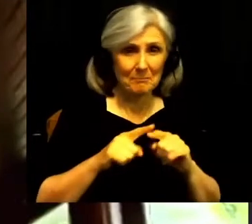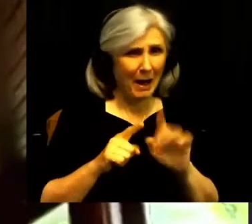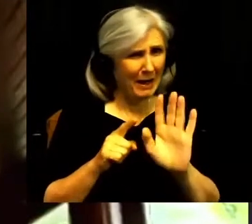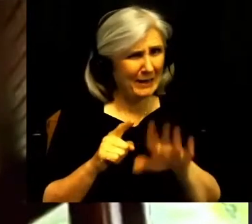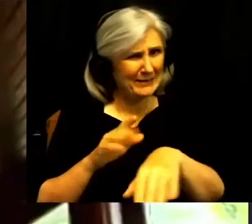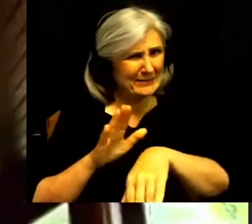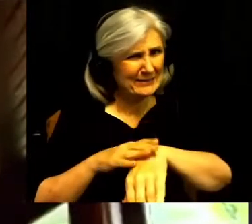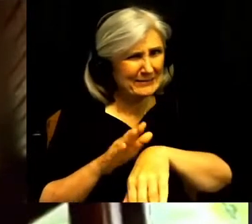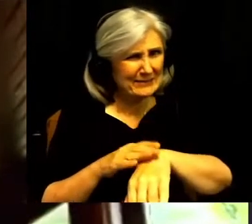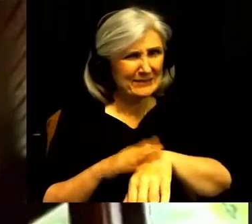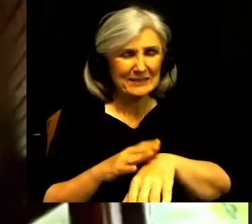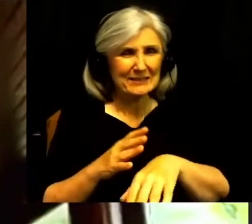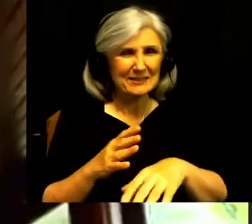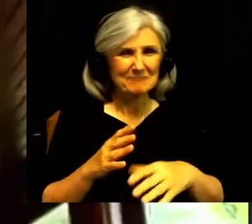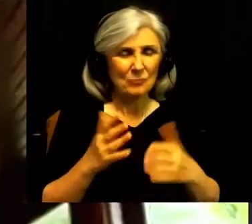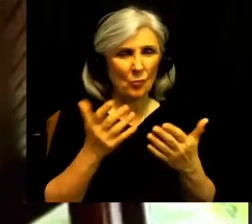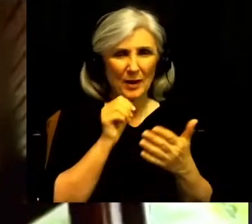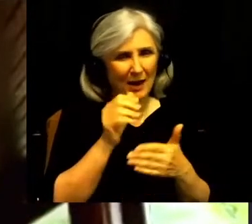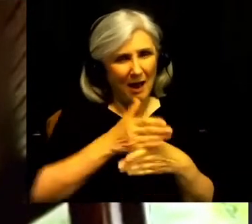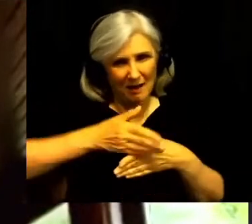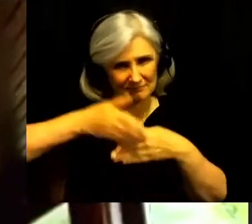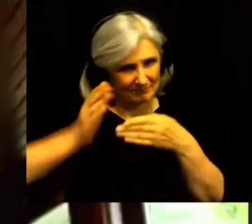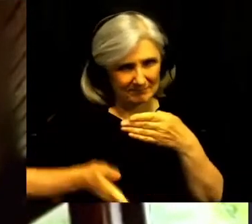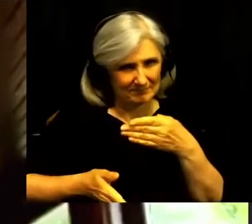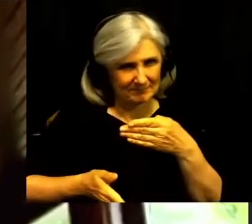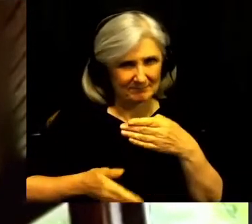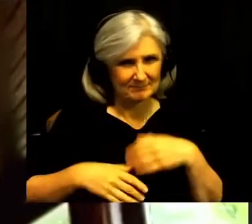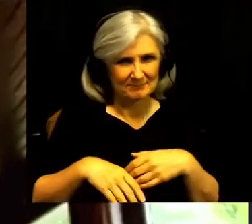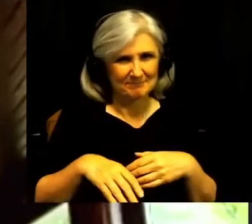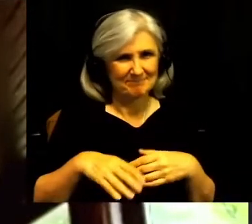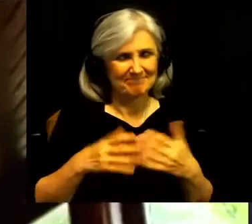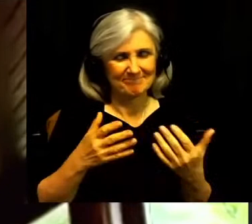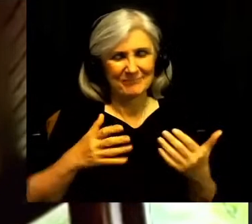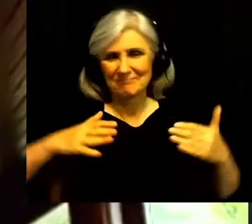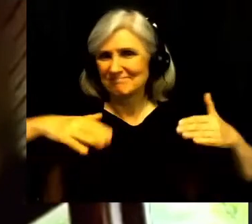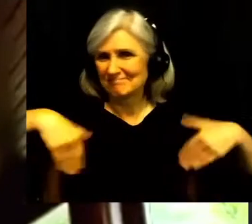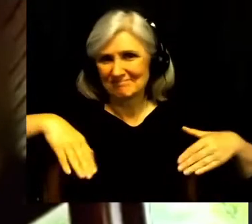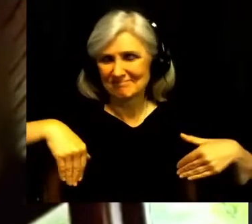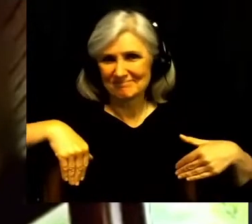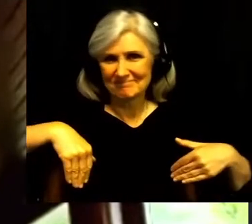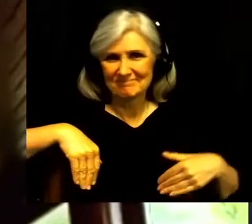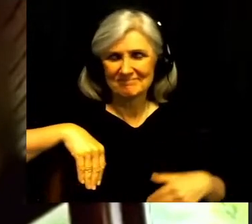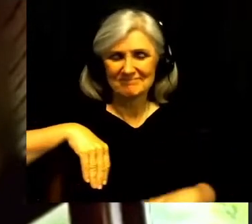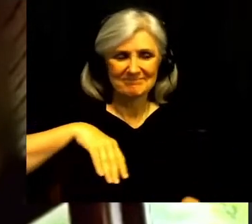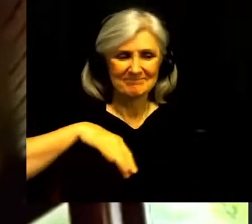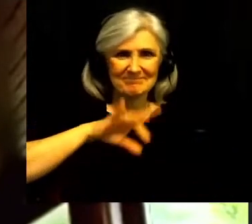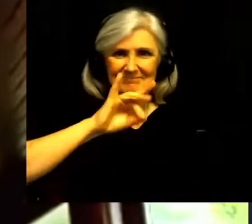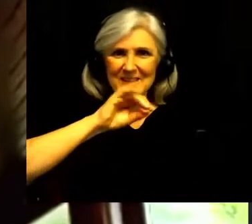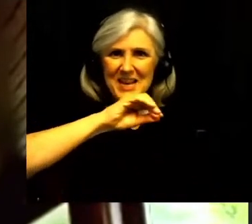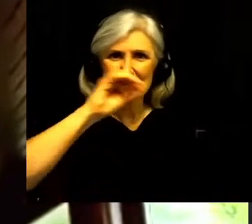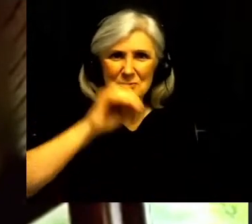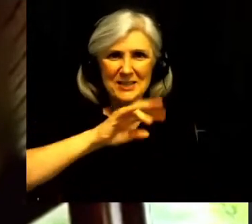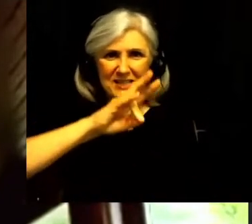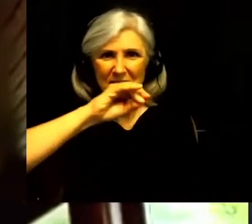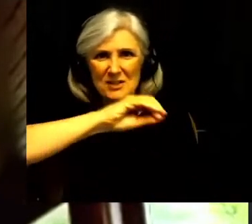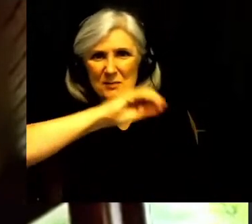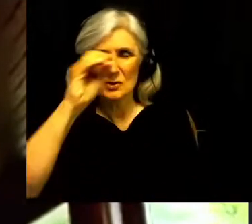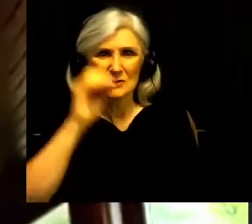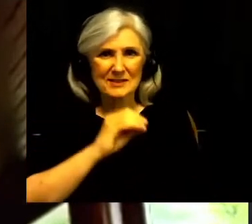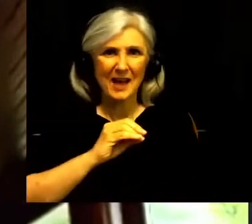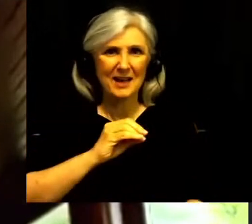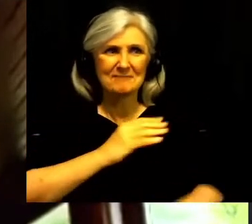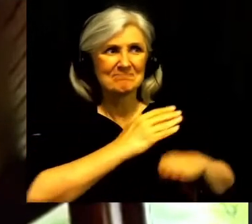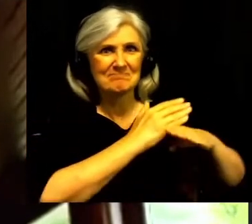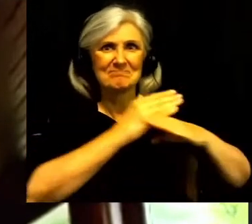our numbers aren't where we want them to be. We're not at the, at that level of herd immunity. There's a lot